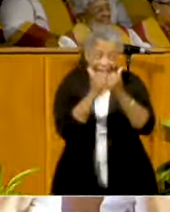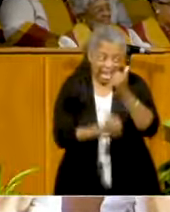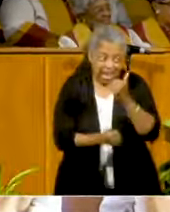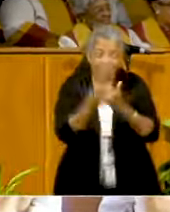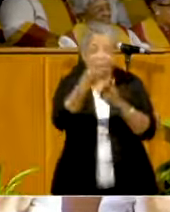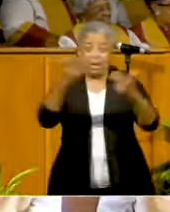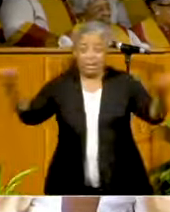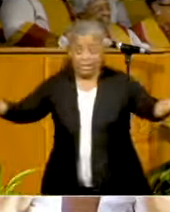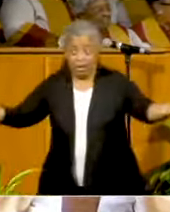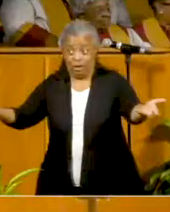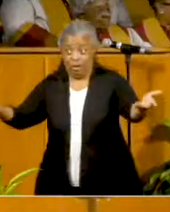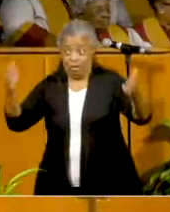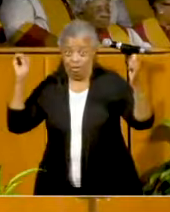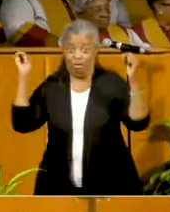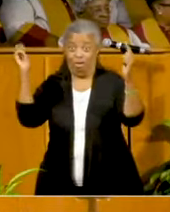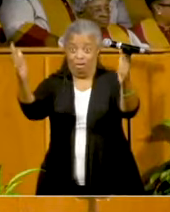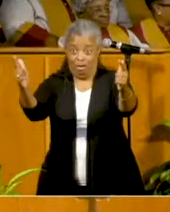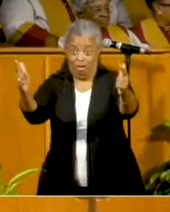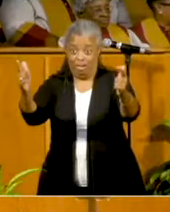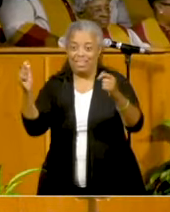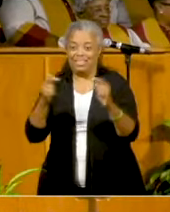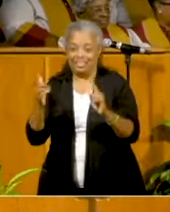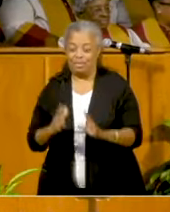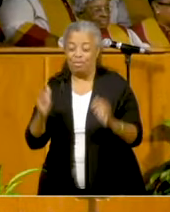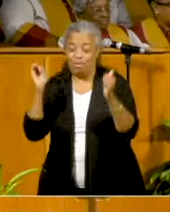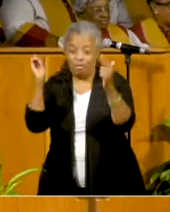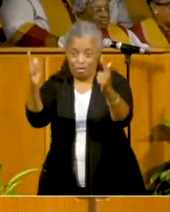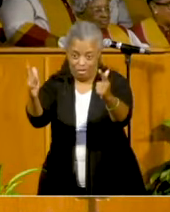Everybody in here is a sinner.